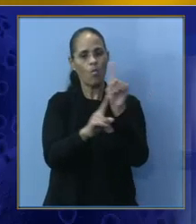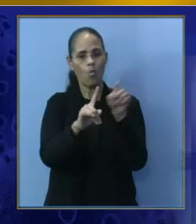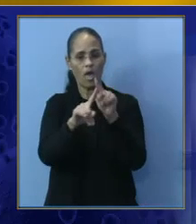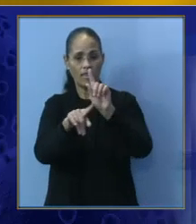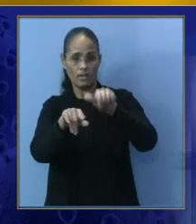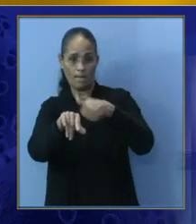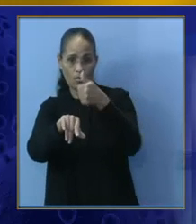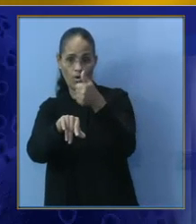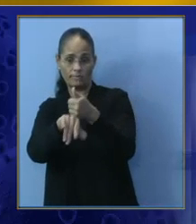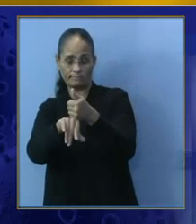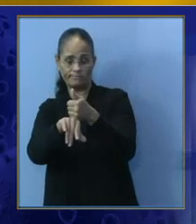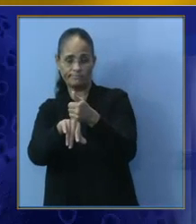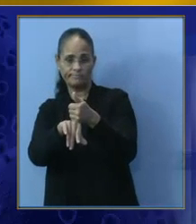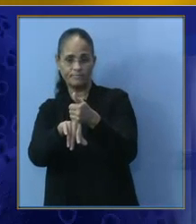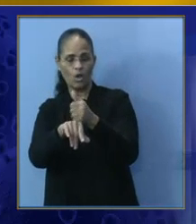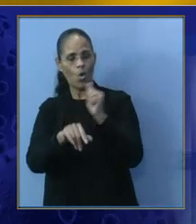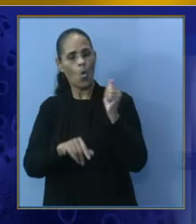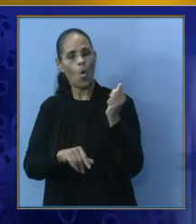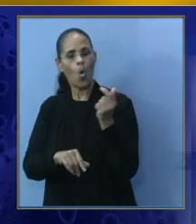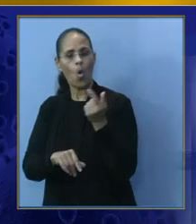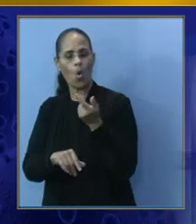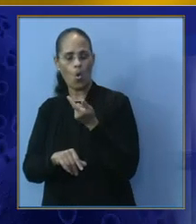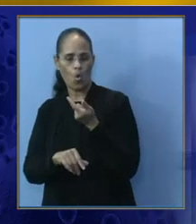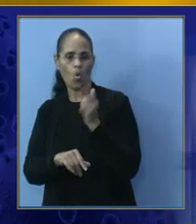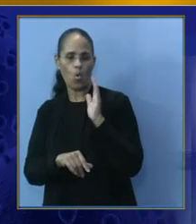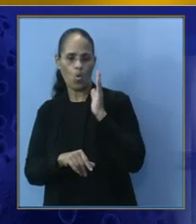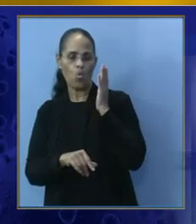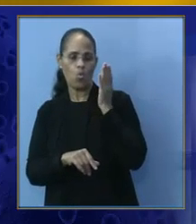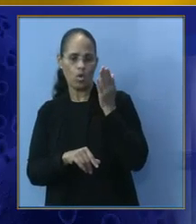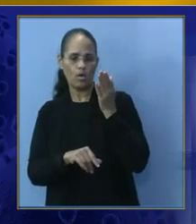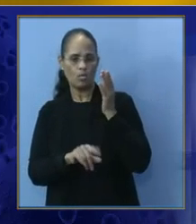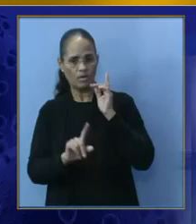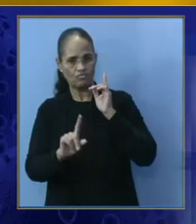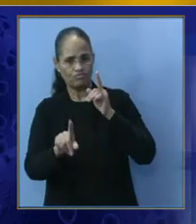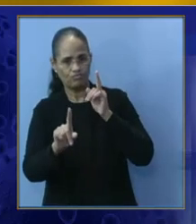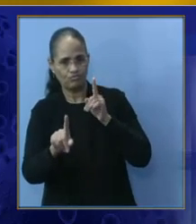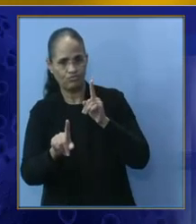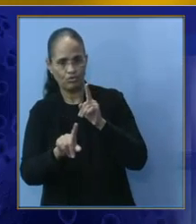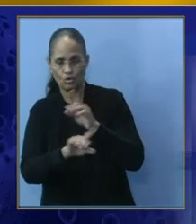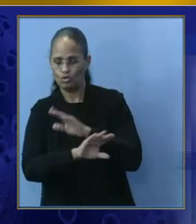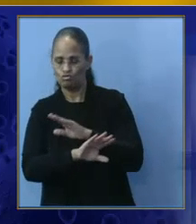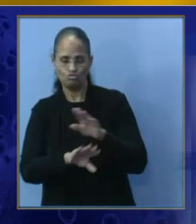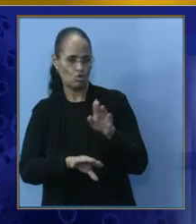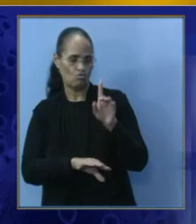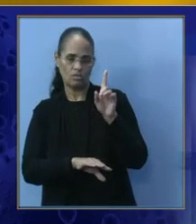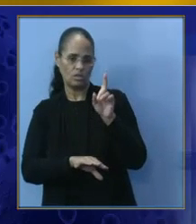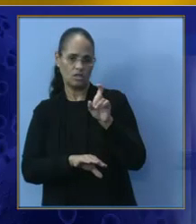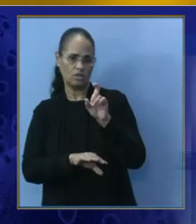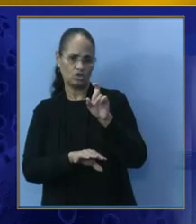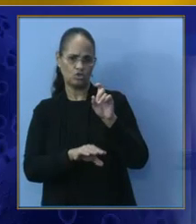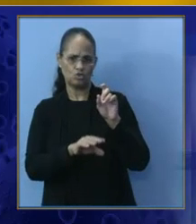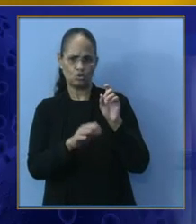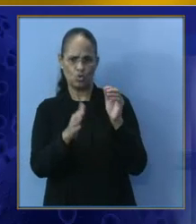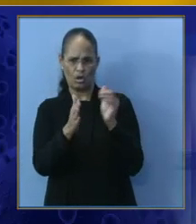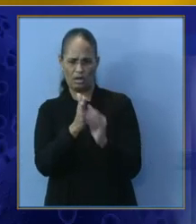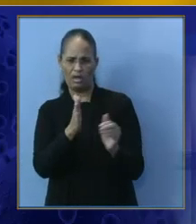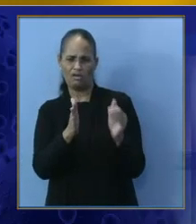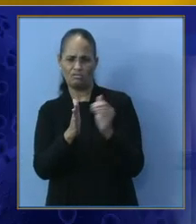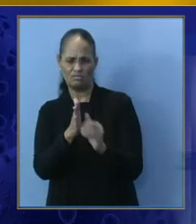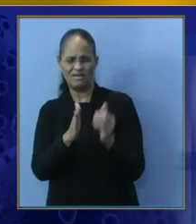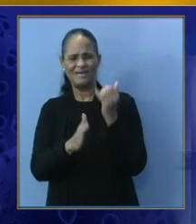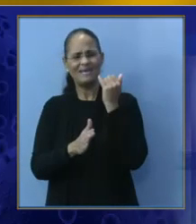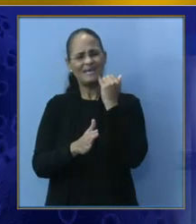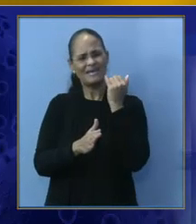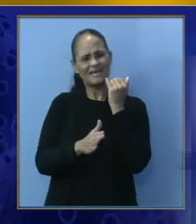available. Every submission will be replied to, and there is no need for you to resubmit. We ask that people who